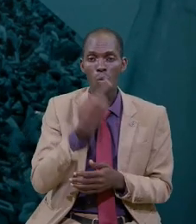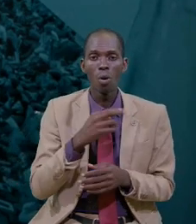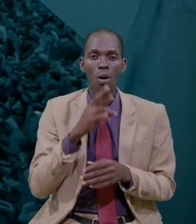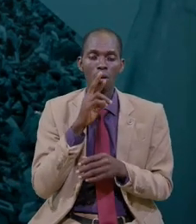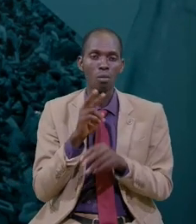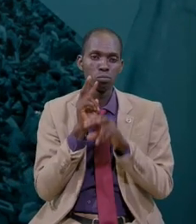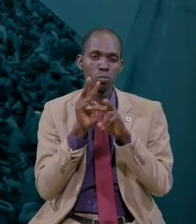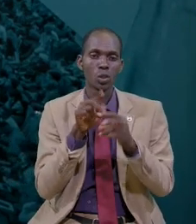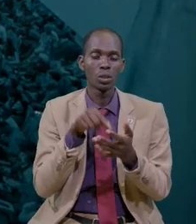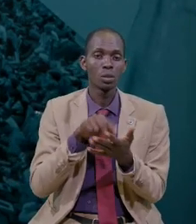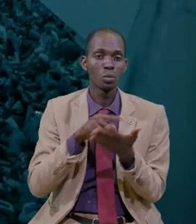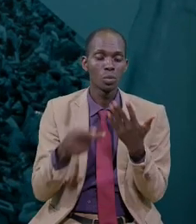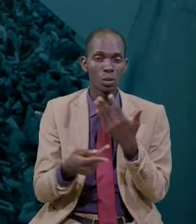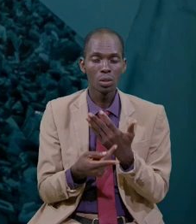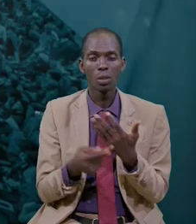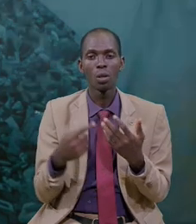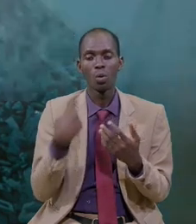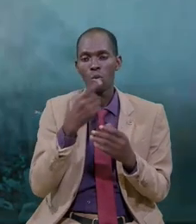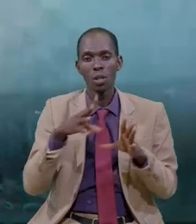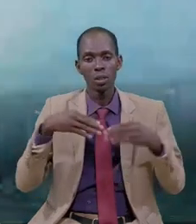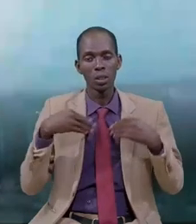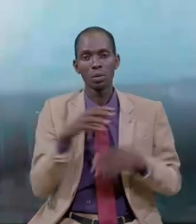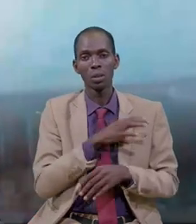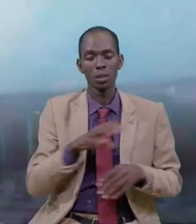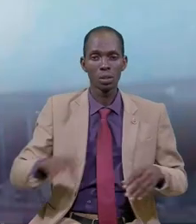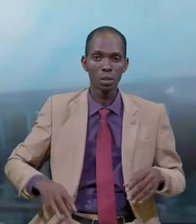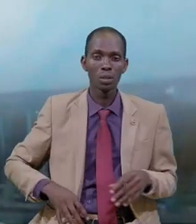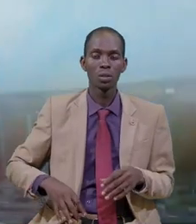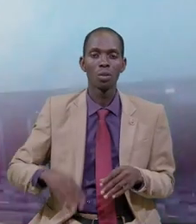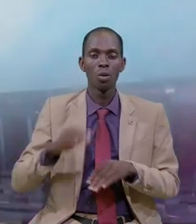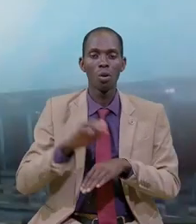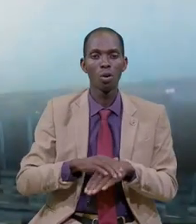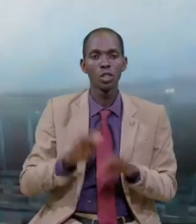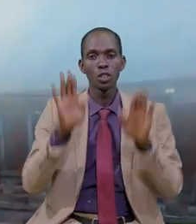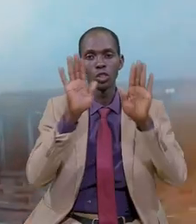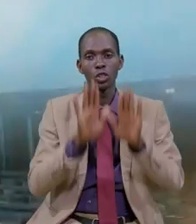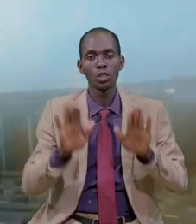who gave their lives to Christ on Sunday, 4th August.